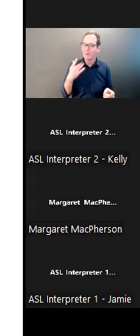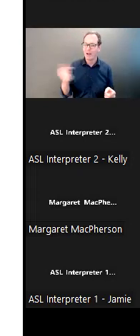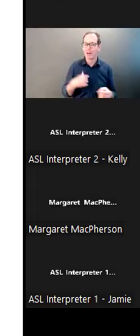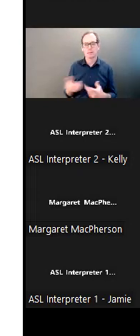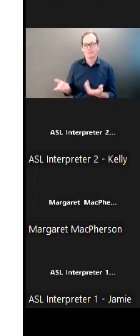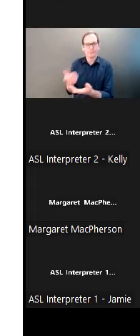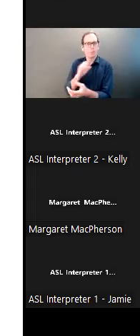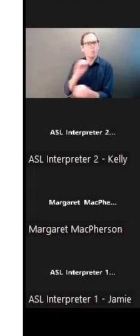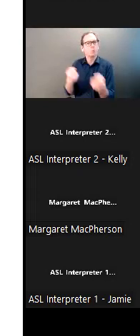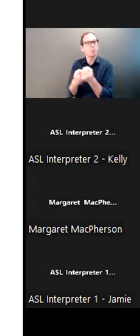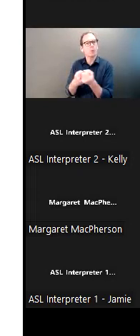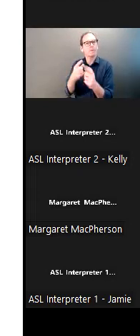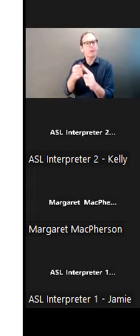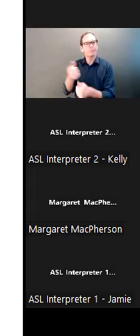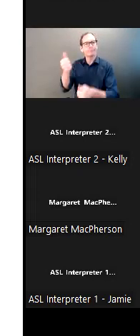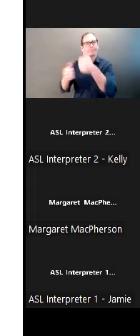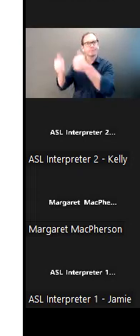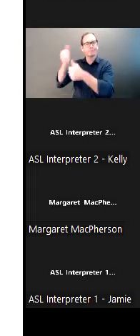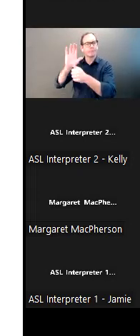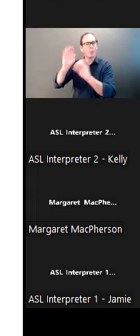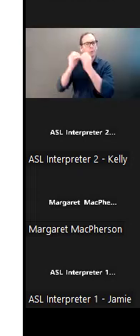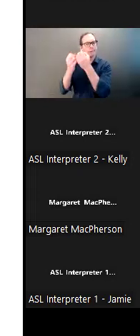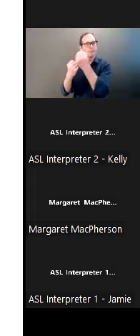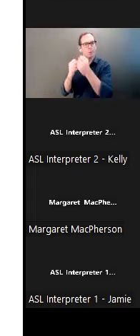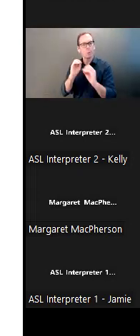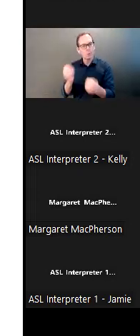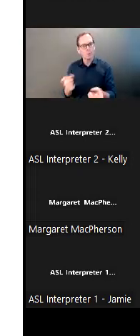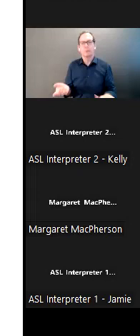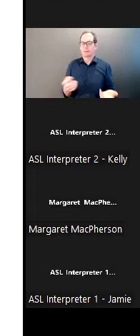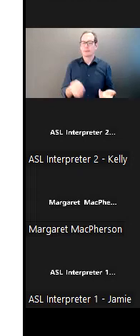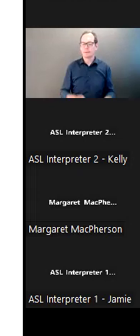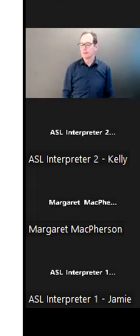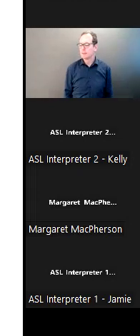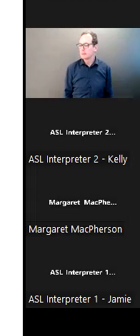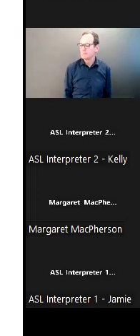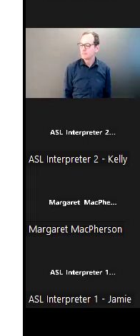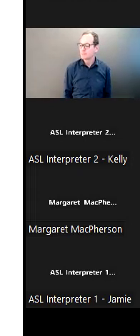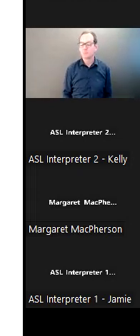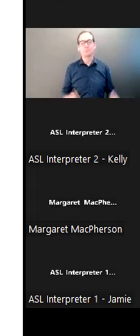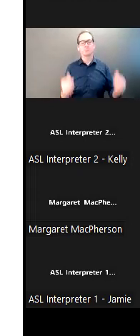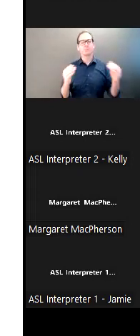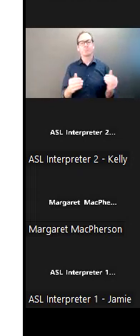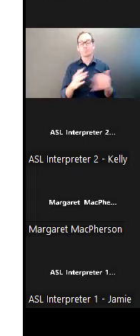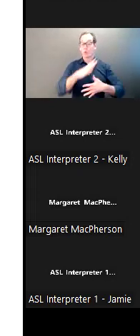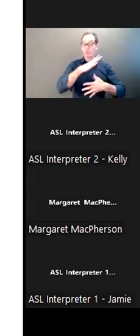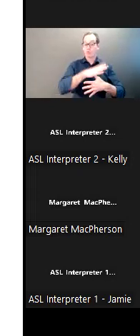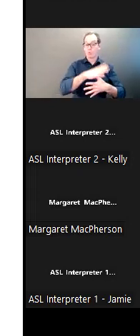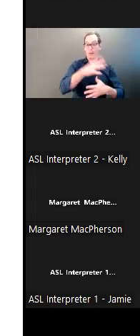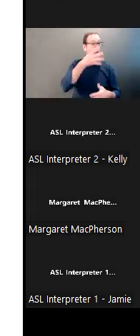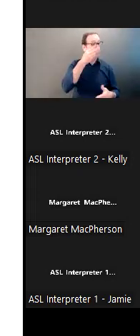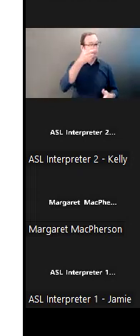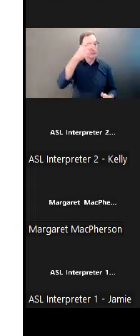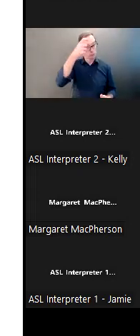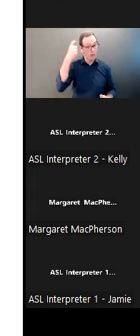our workforce. So just like primary experiences of trauma, vicarious trauma and the exposure to other people's